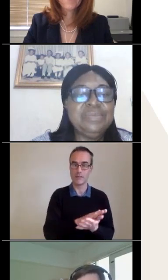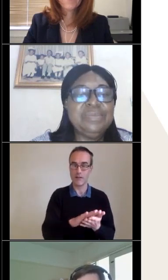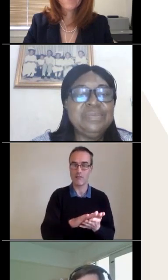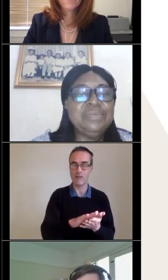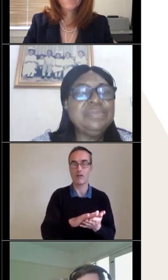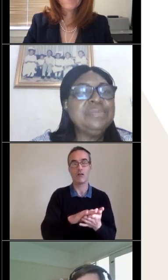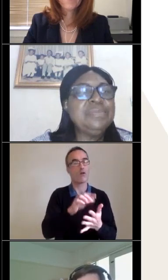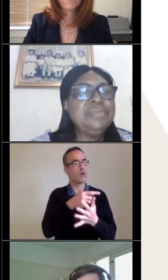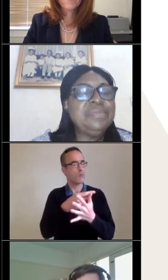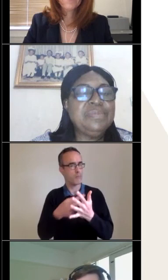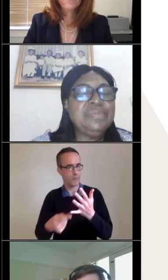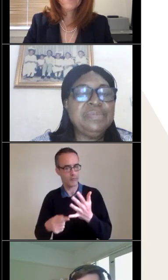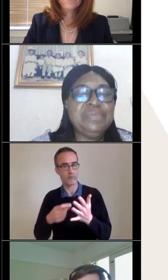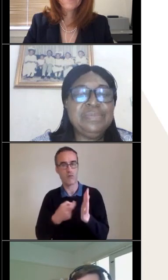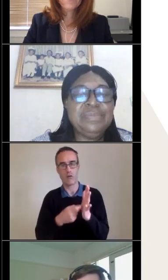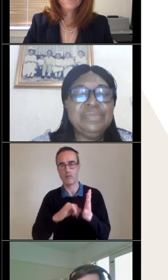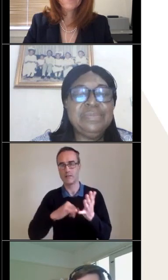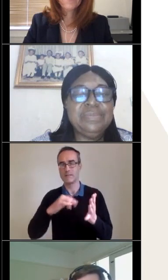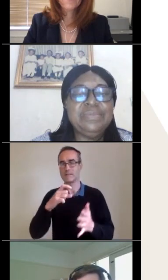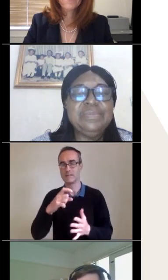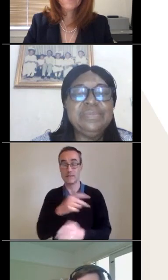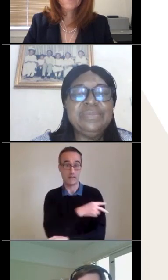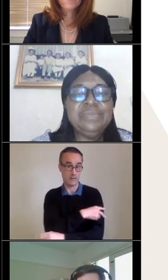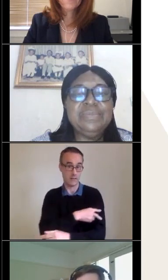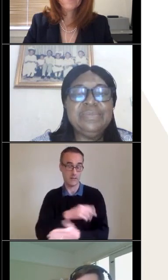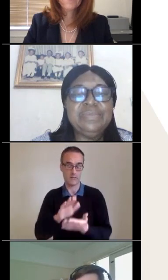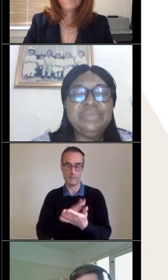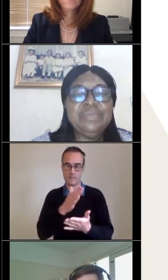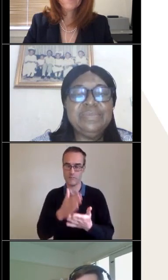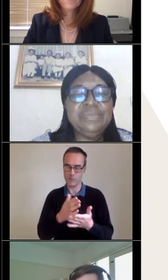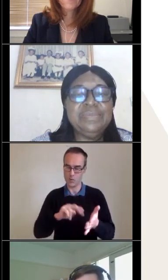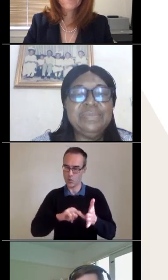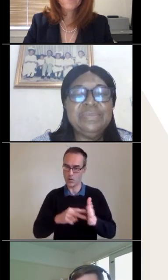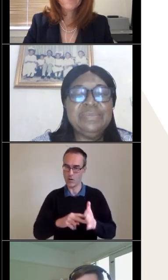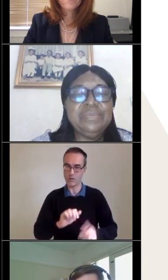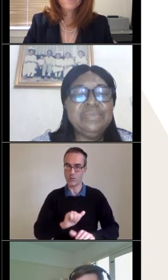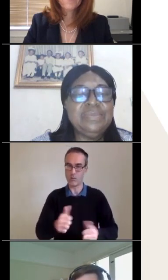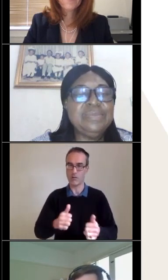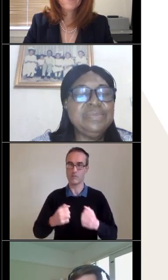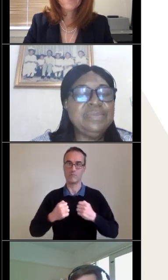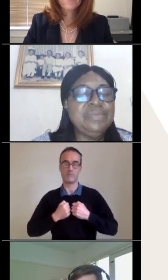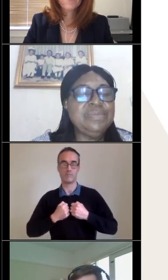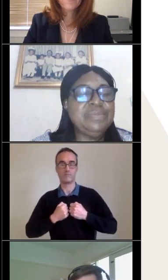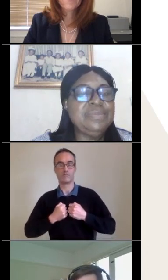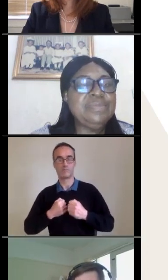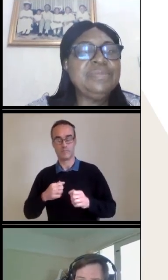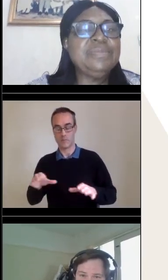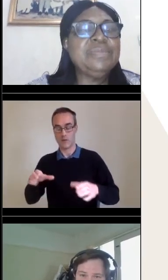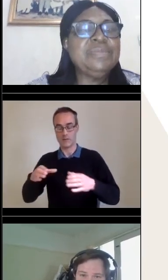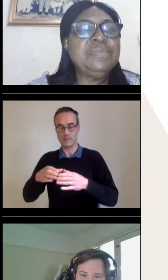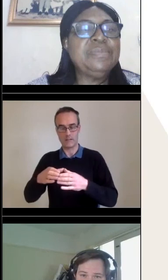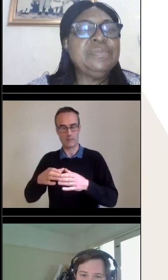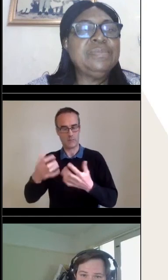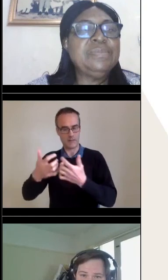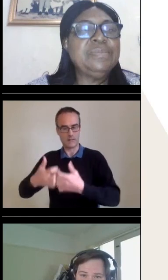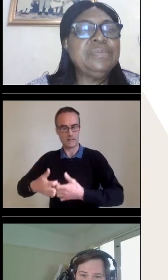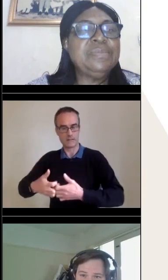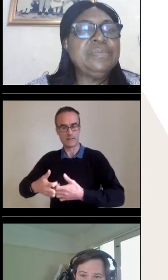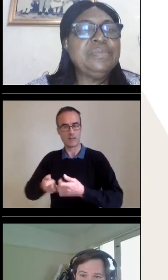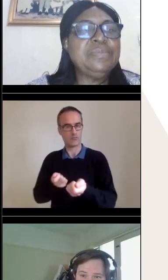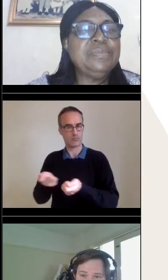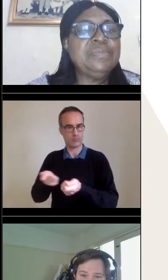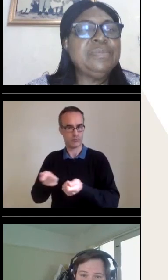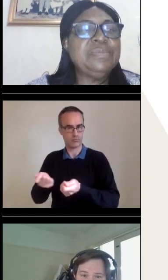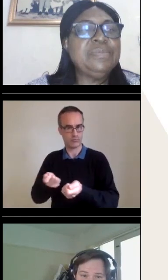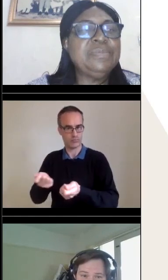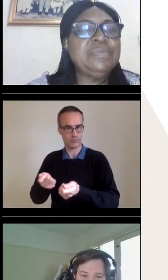been key in organising this and making it happen. And in my team, Chris Pink and Francis Addison, who've been running the technical side of it and keeping things